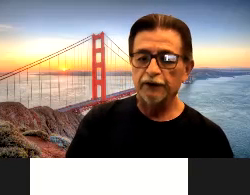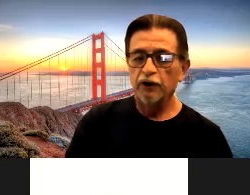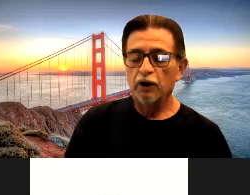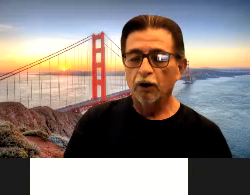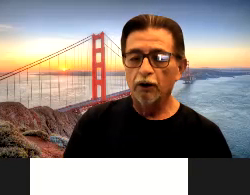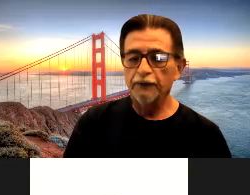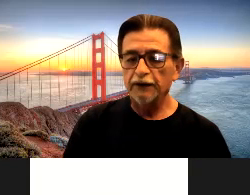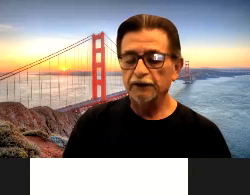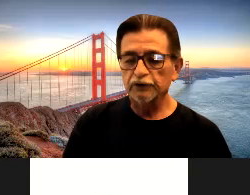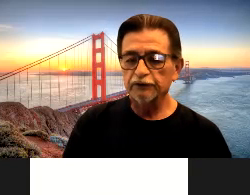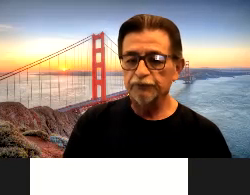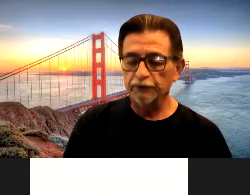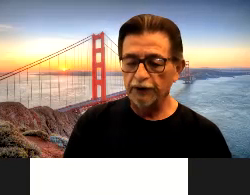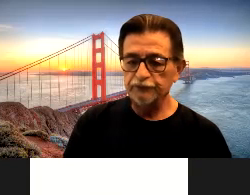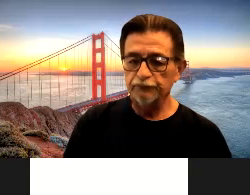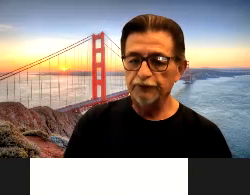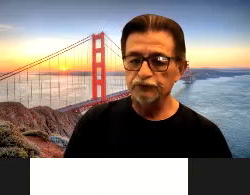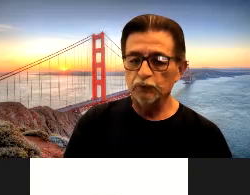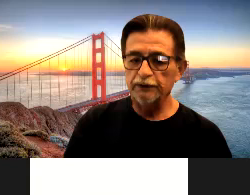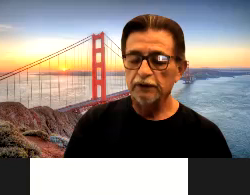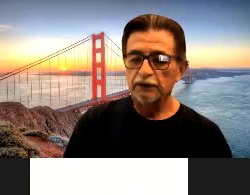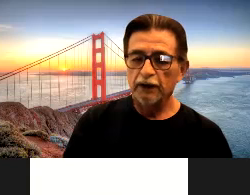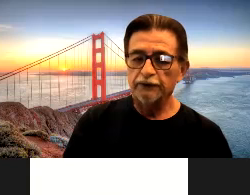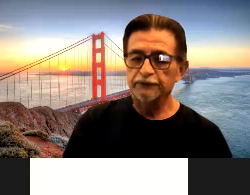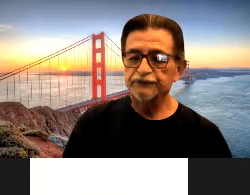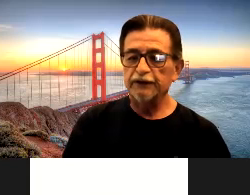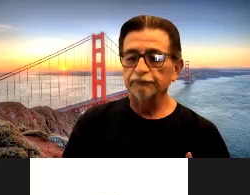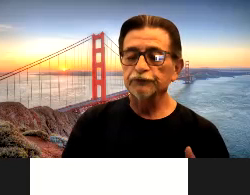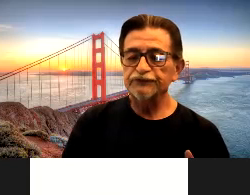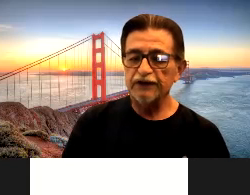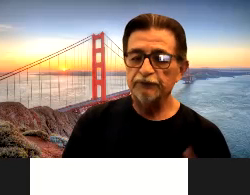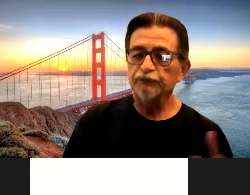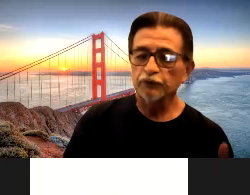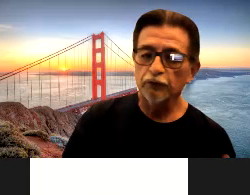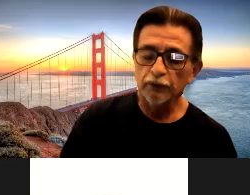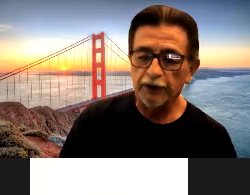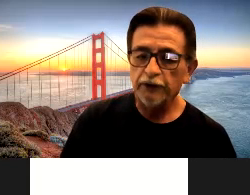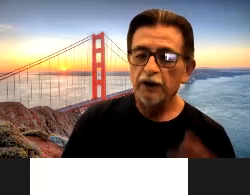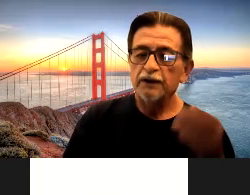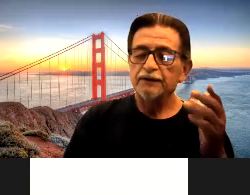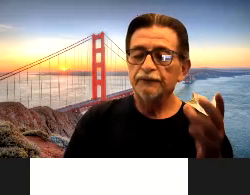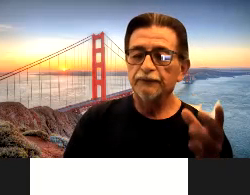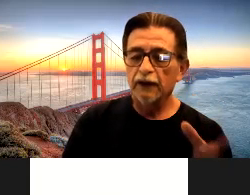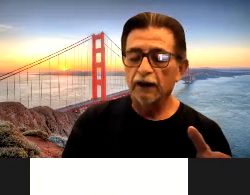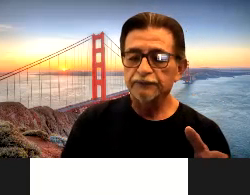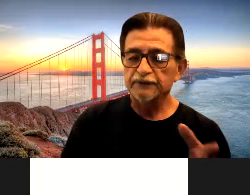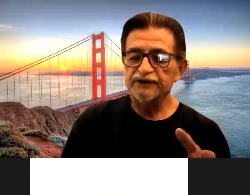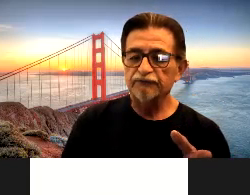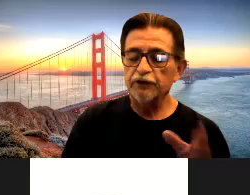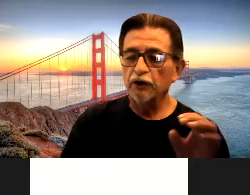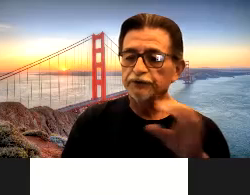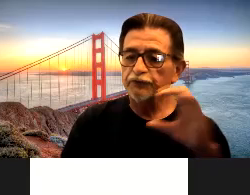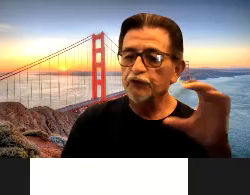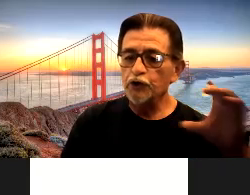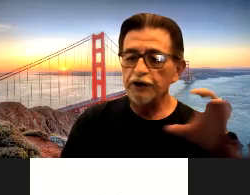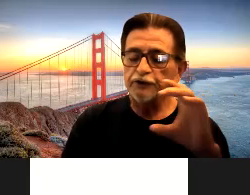incorporated in there are the electron configuration for each one. And you can see of those 7 for chlorine, the